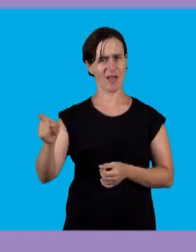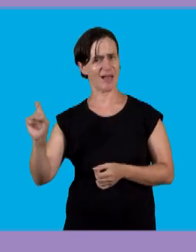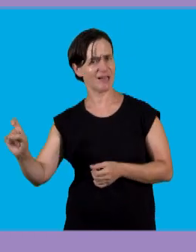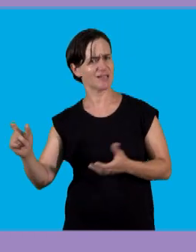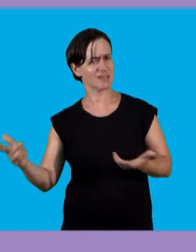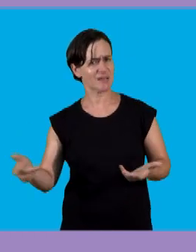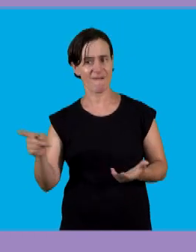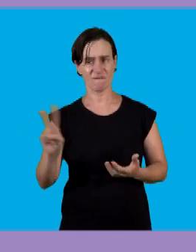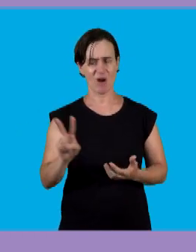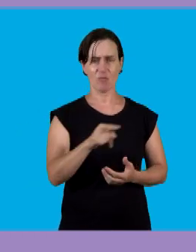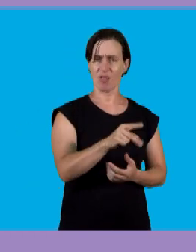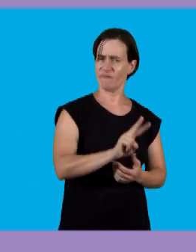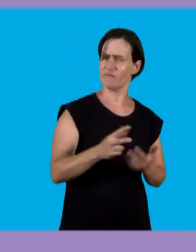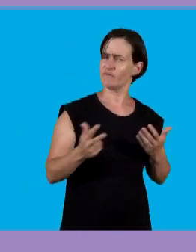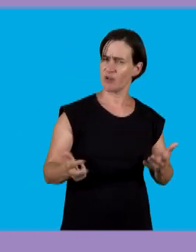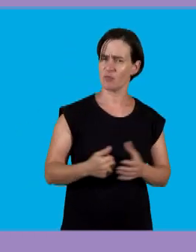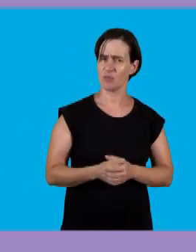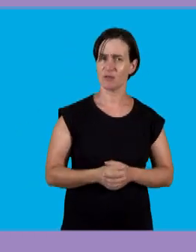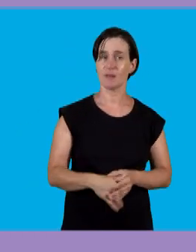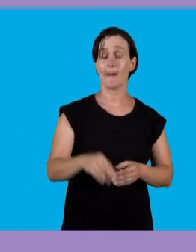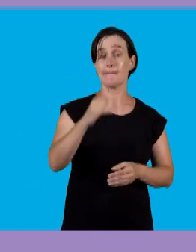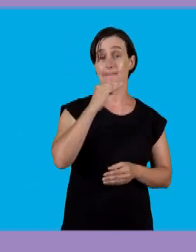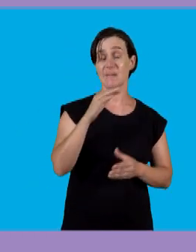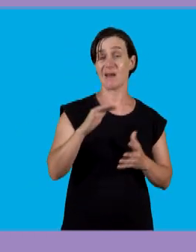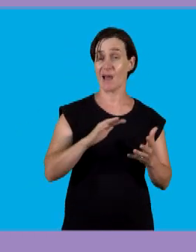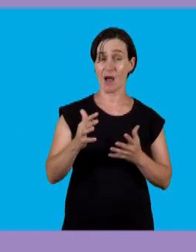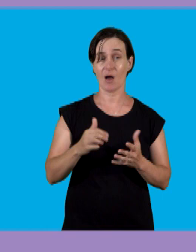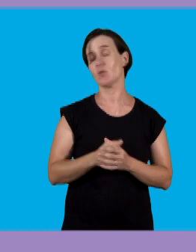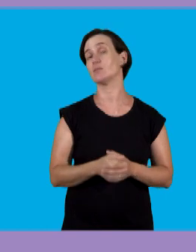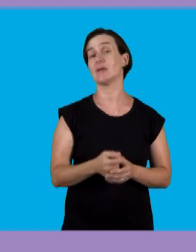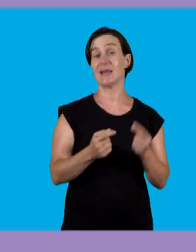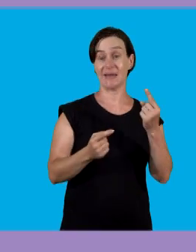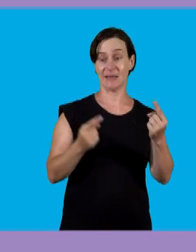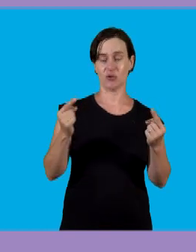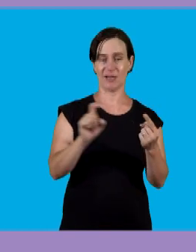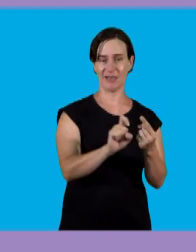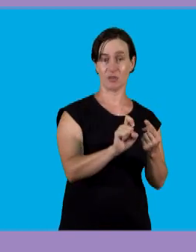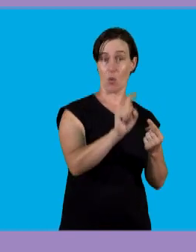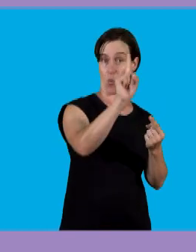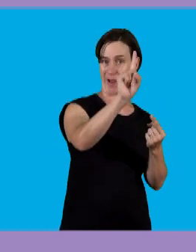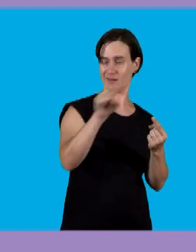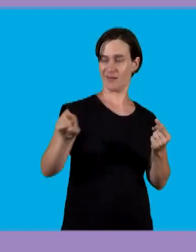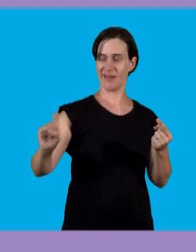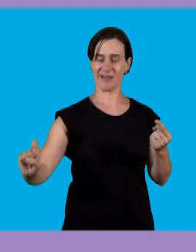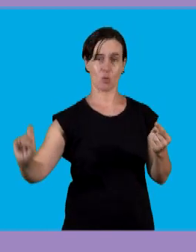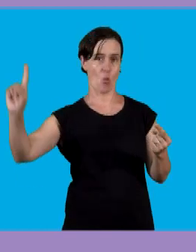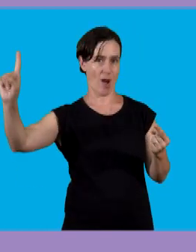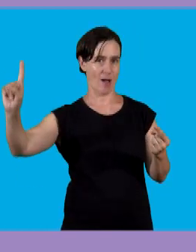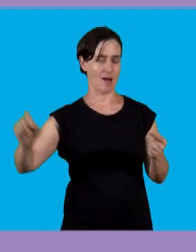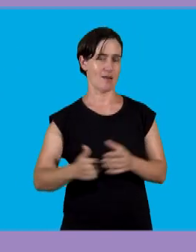variables? Well, we are going to divide those variables. They each have an exponent of 1.